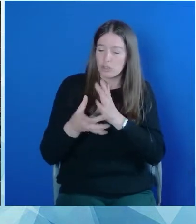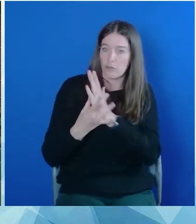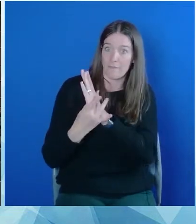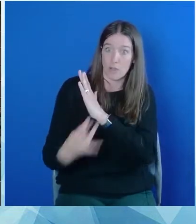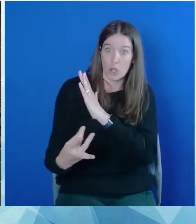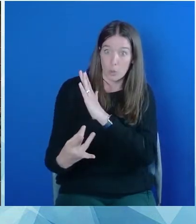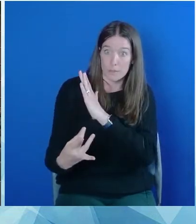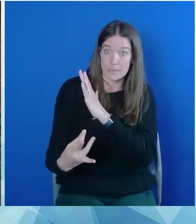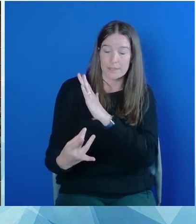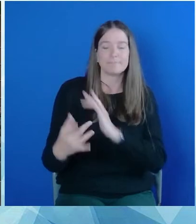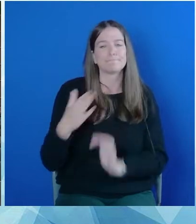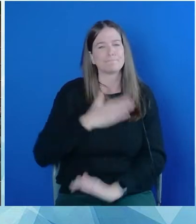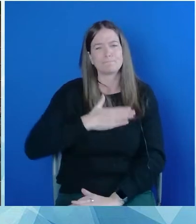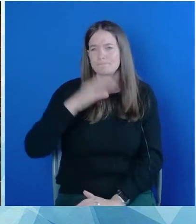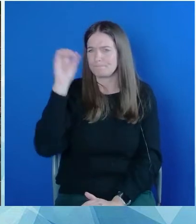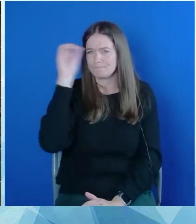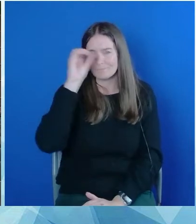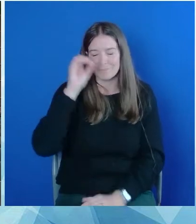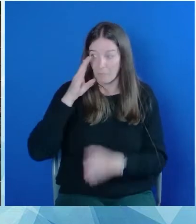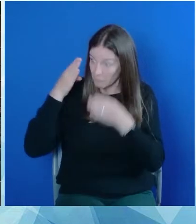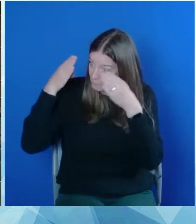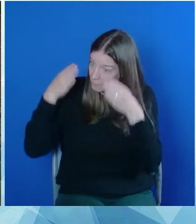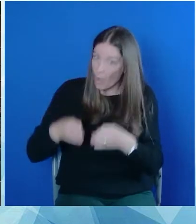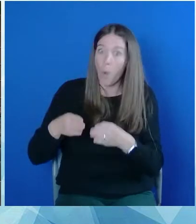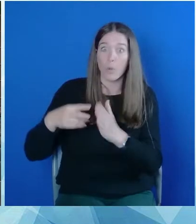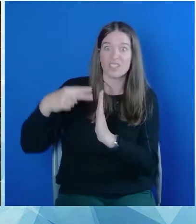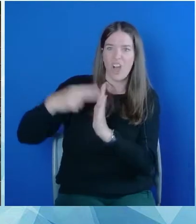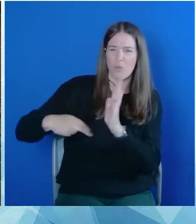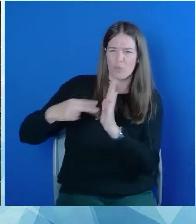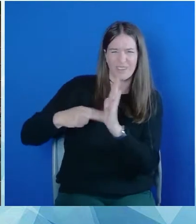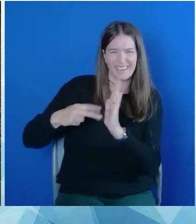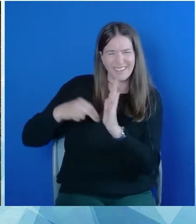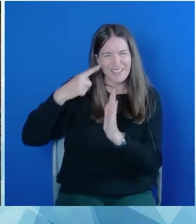focus should be less on reading for our very young